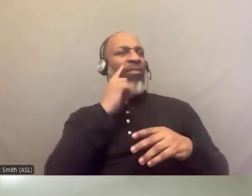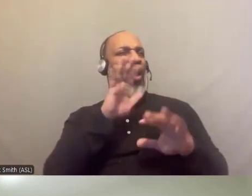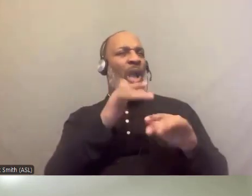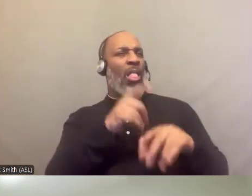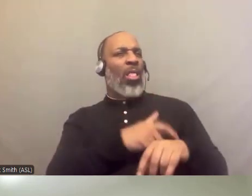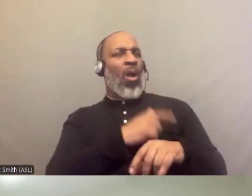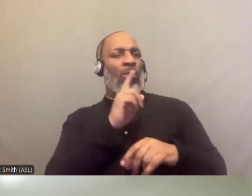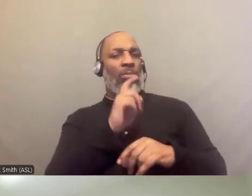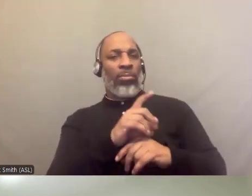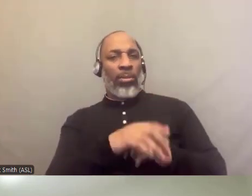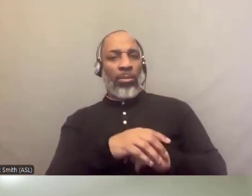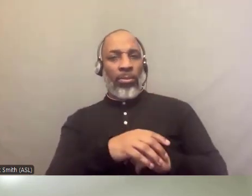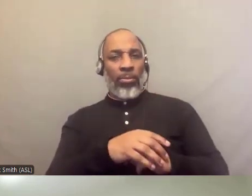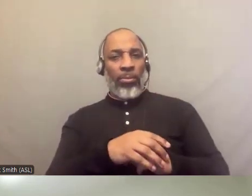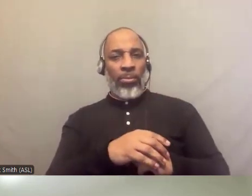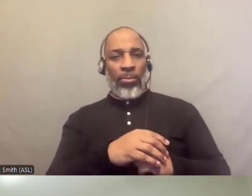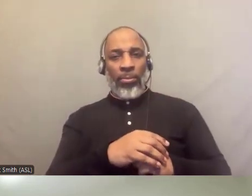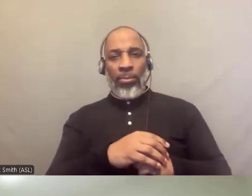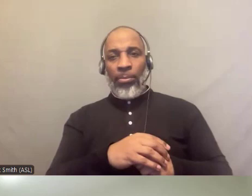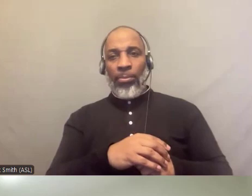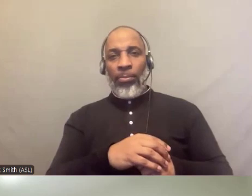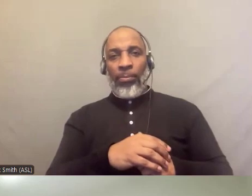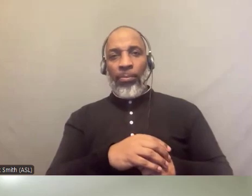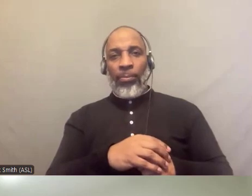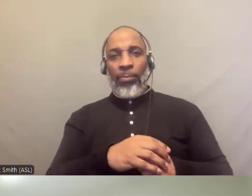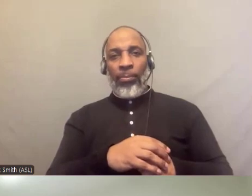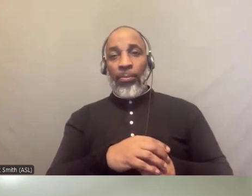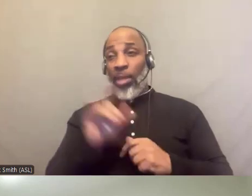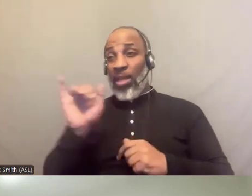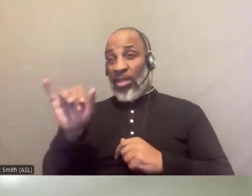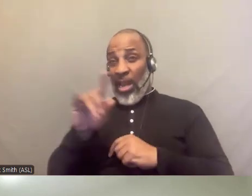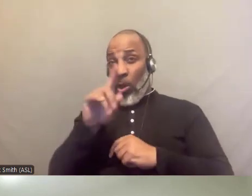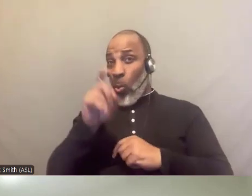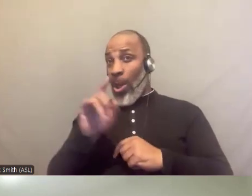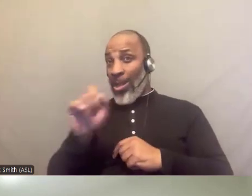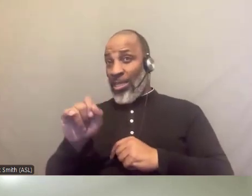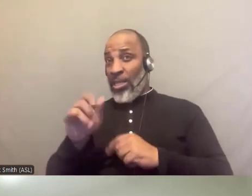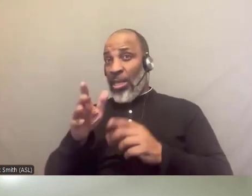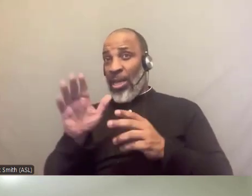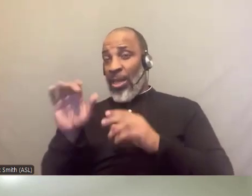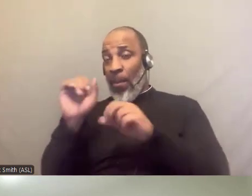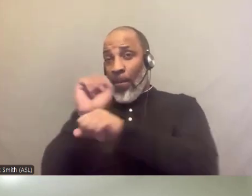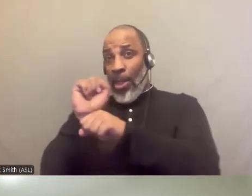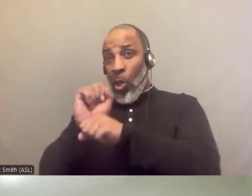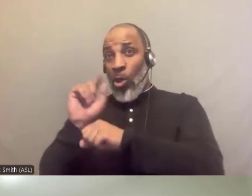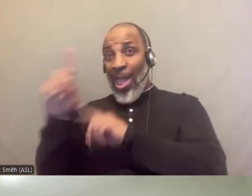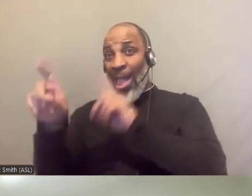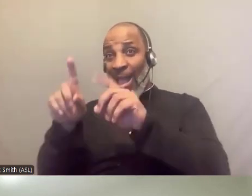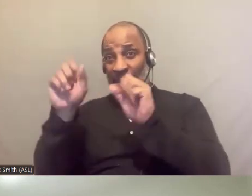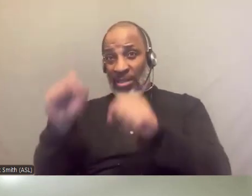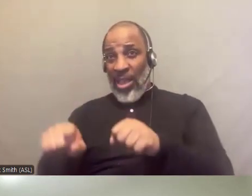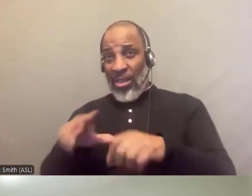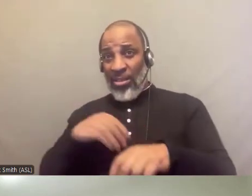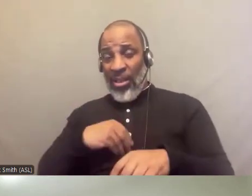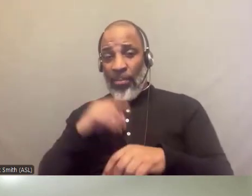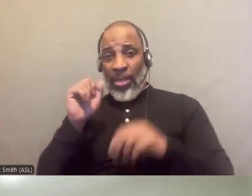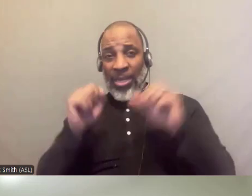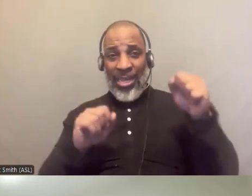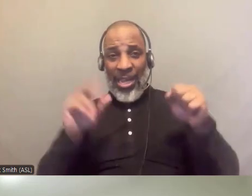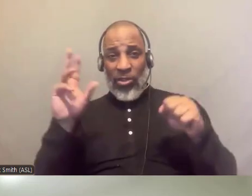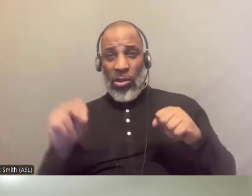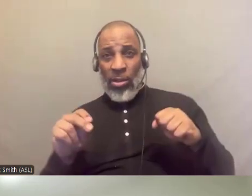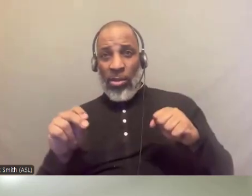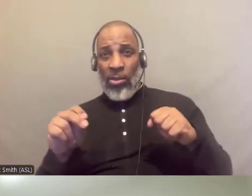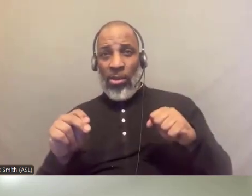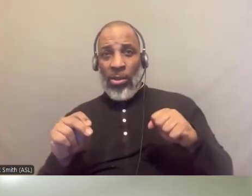long. Interesting, huh? So is this a question that the employer can legally ask? The poll is up,